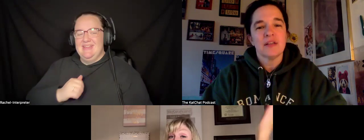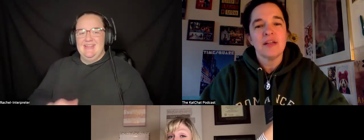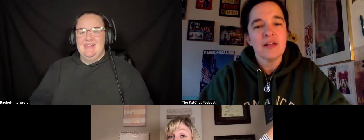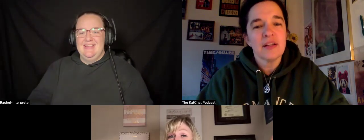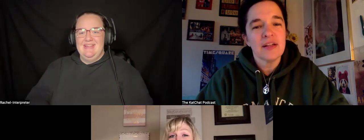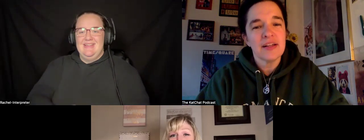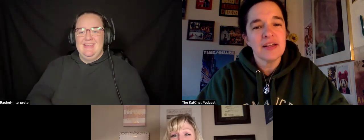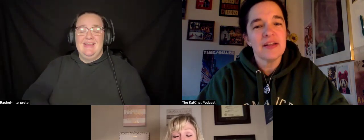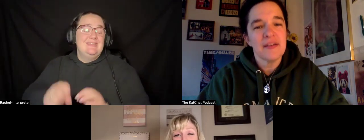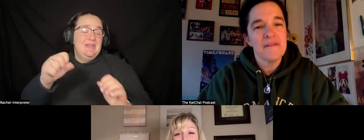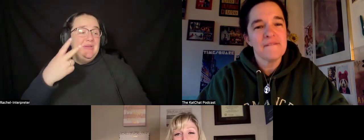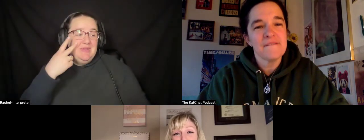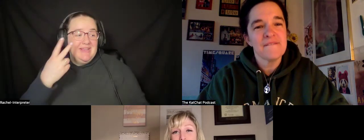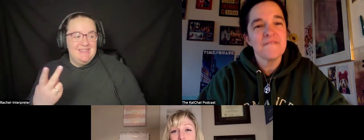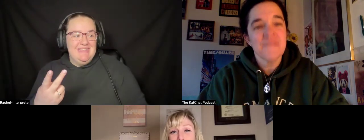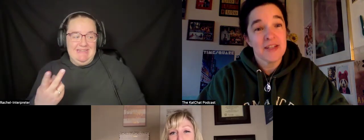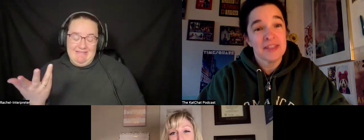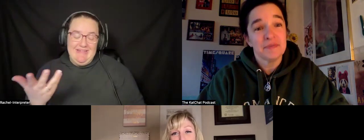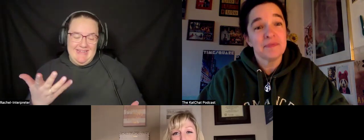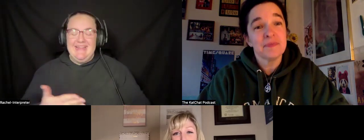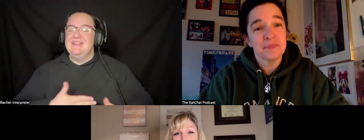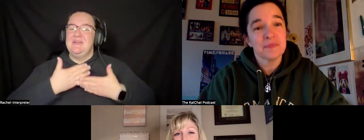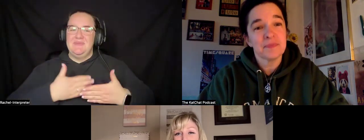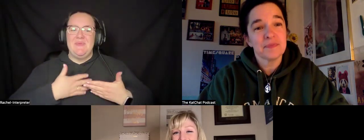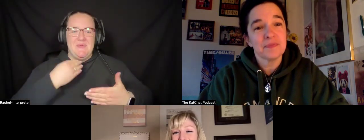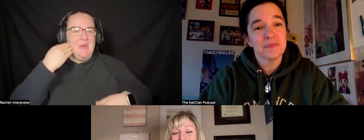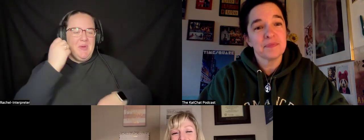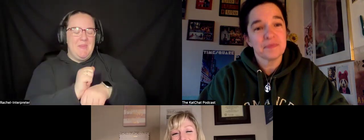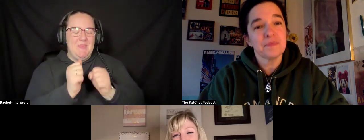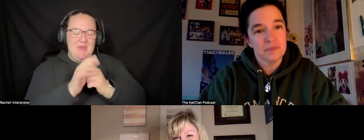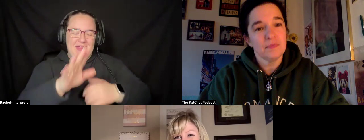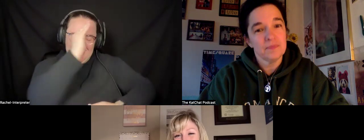But yes, as you can see, it's the joys of being at home with your son.